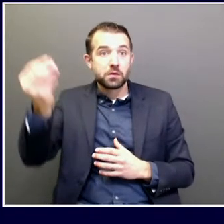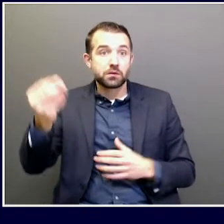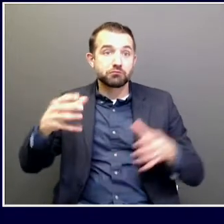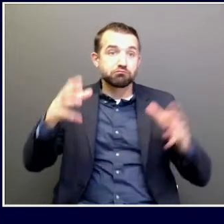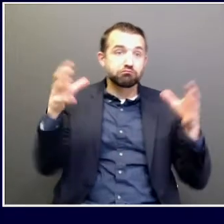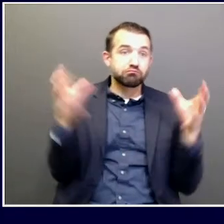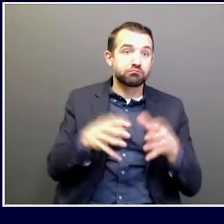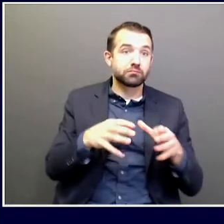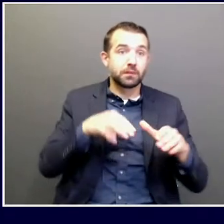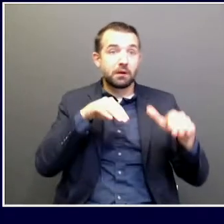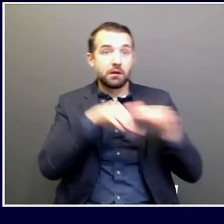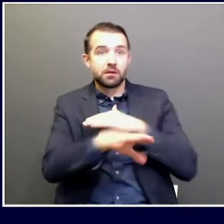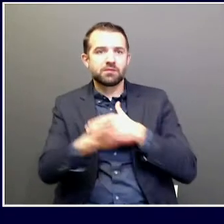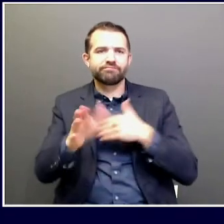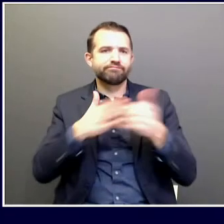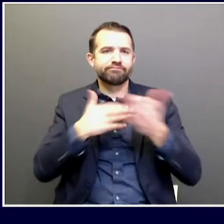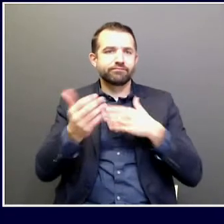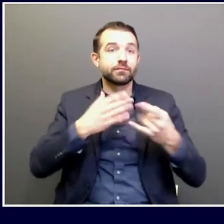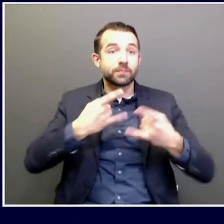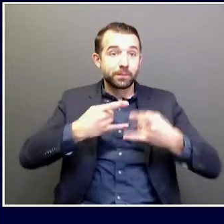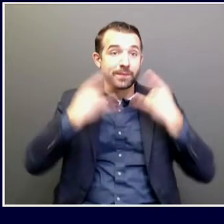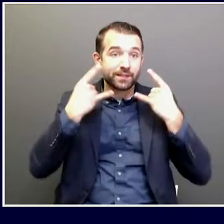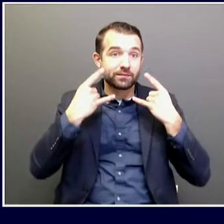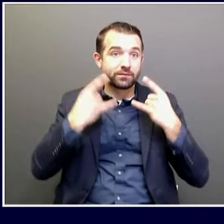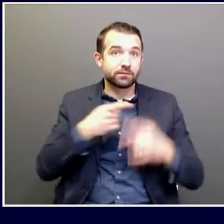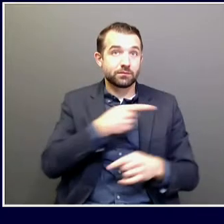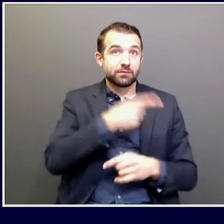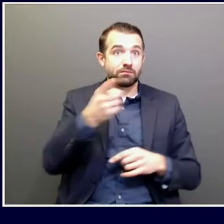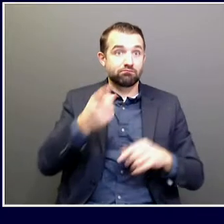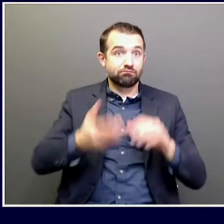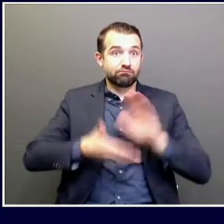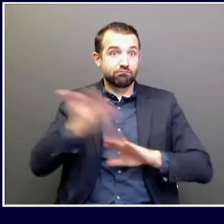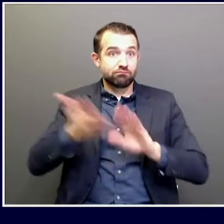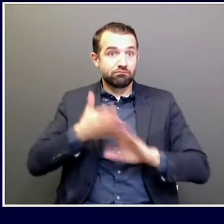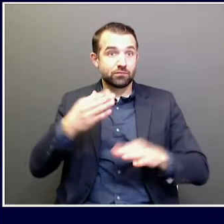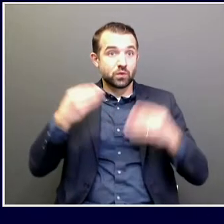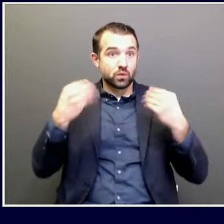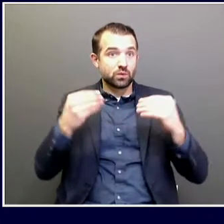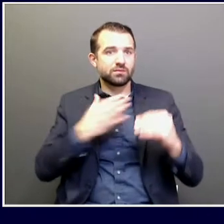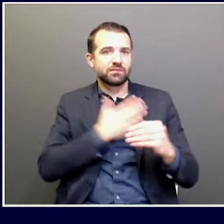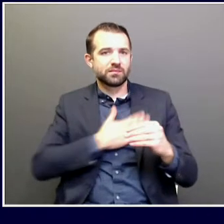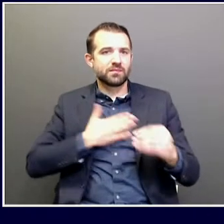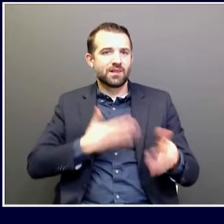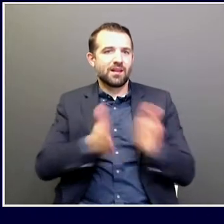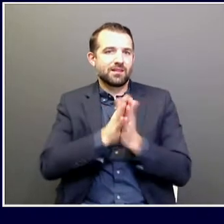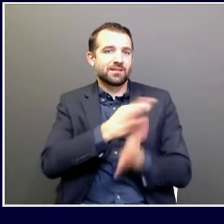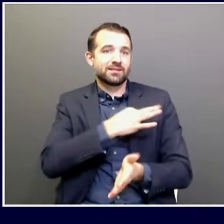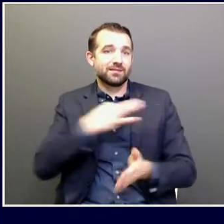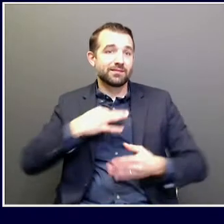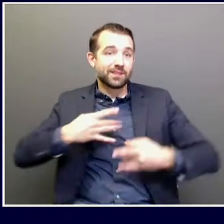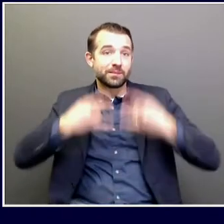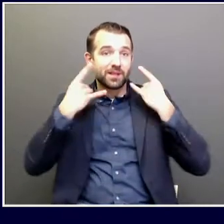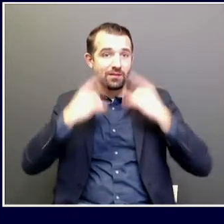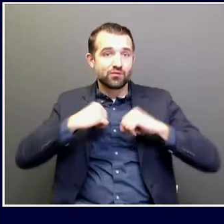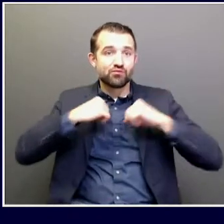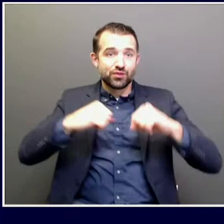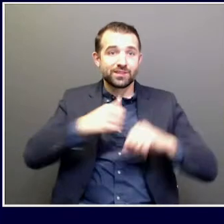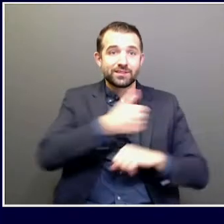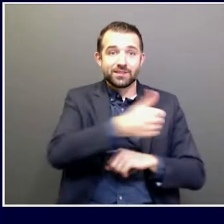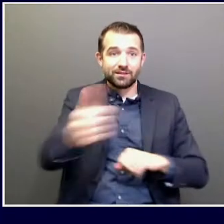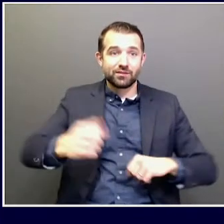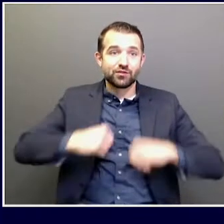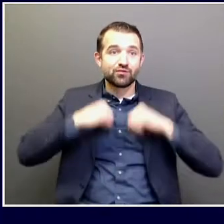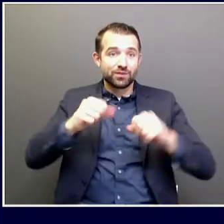store or business, make sure your staff are wearing masks too to protect the public and yourselves and themselves. Get